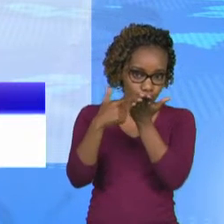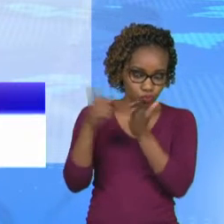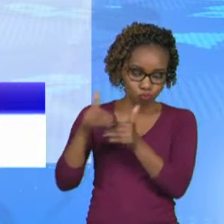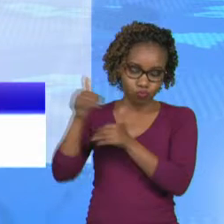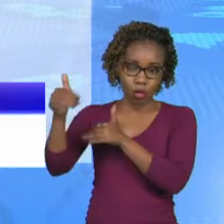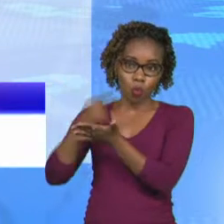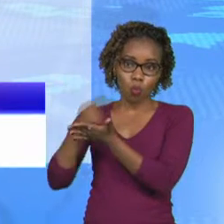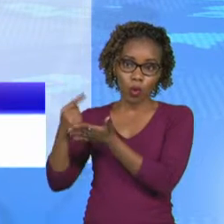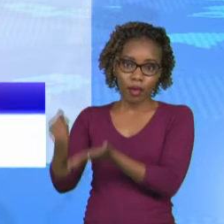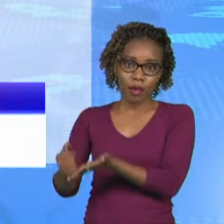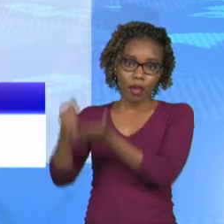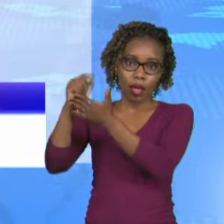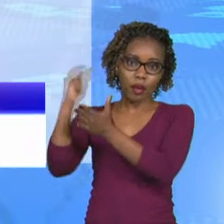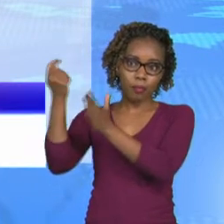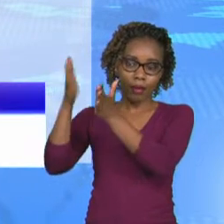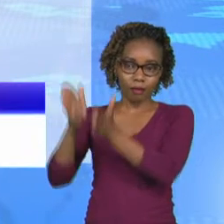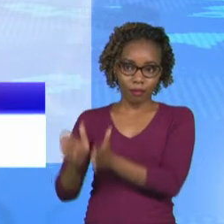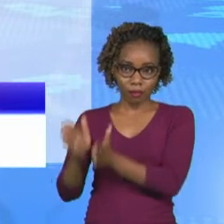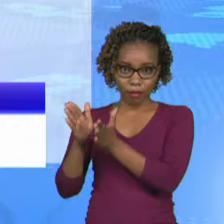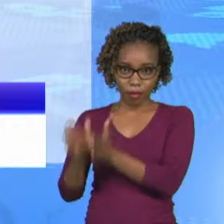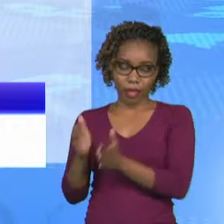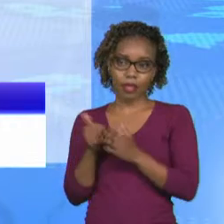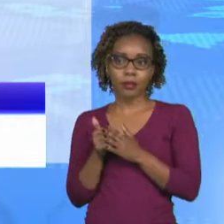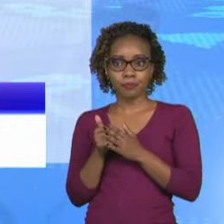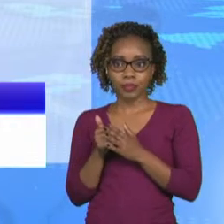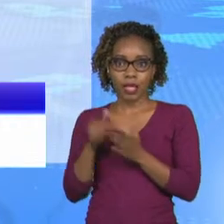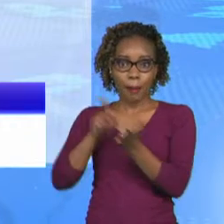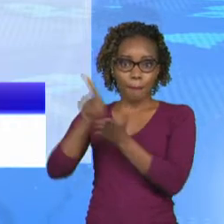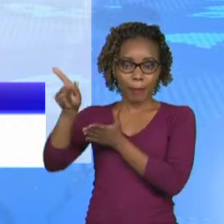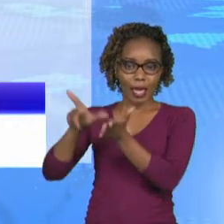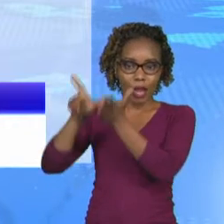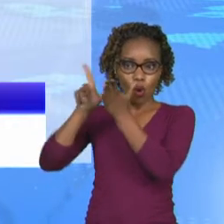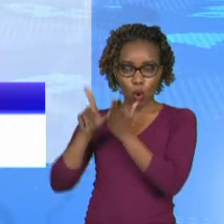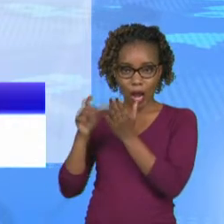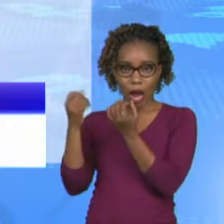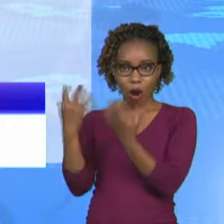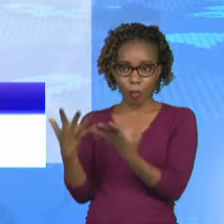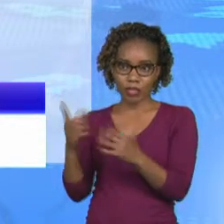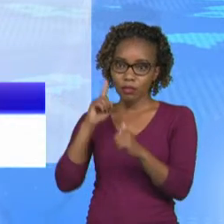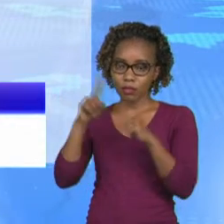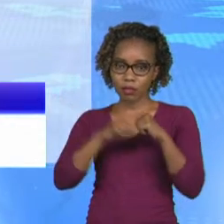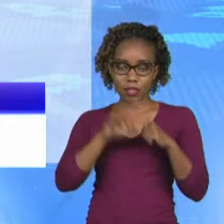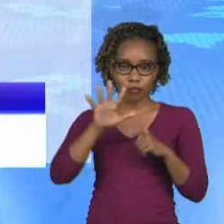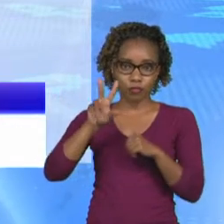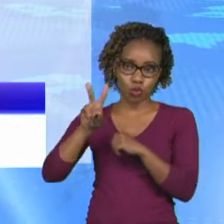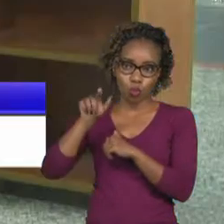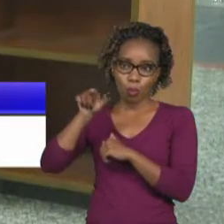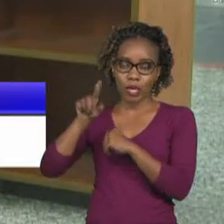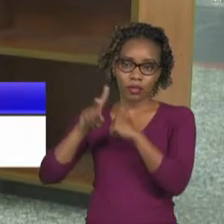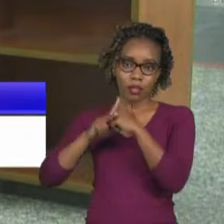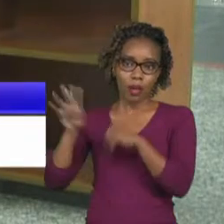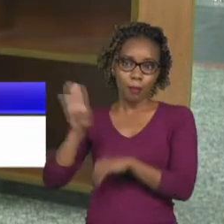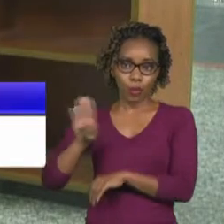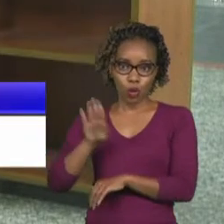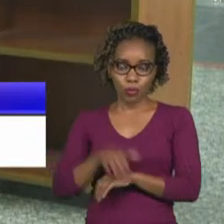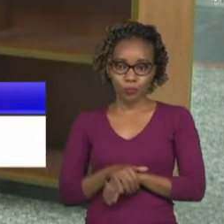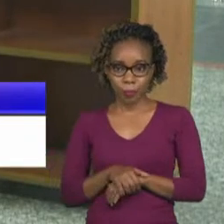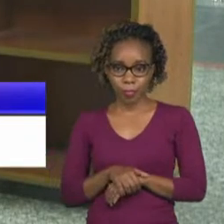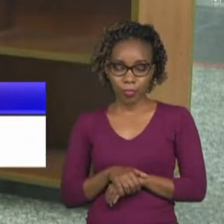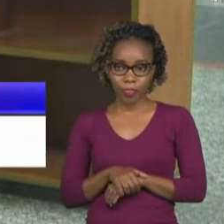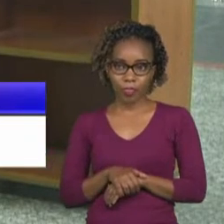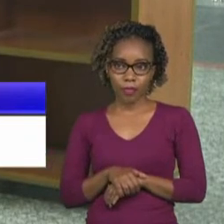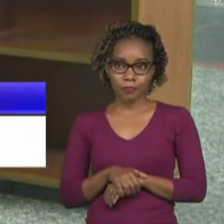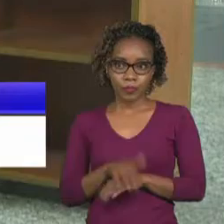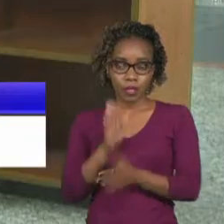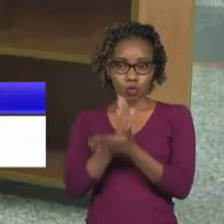to help Kenya work around offsetting its Eurobond debt worth 652.7 billion shillings. a move that has